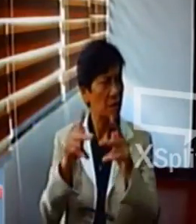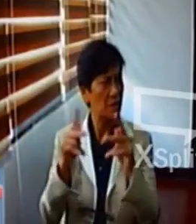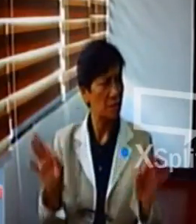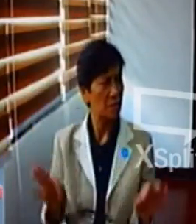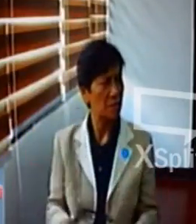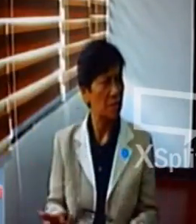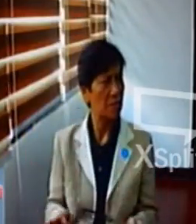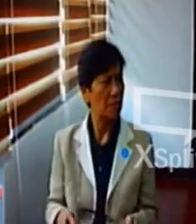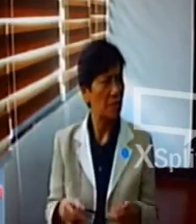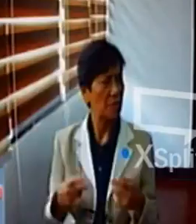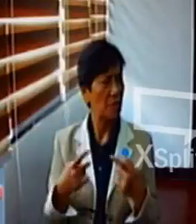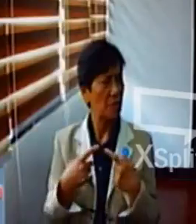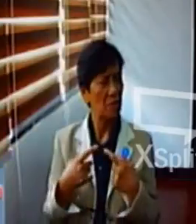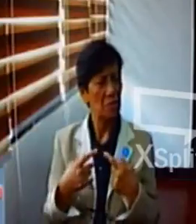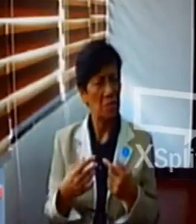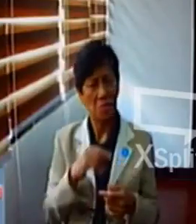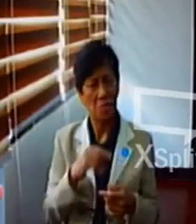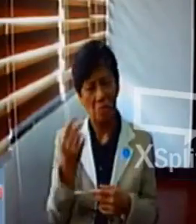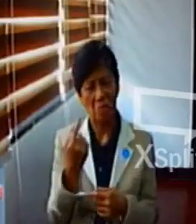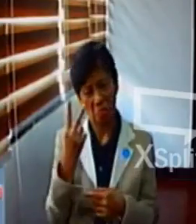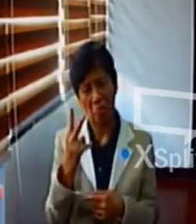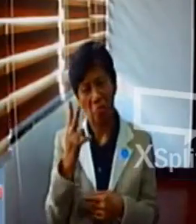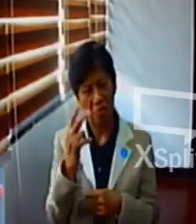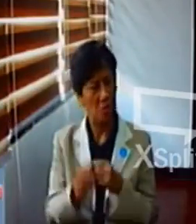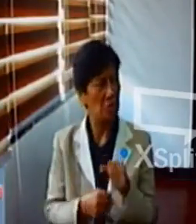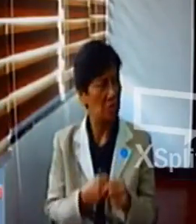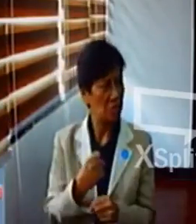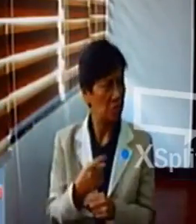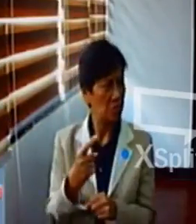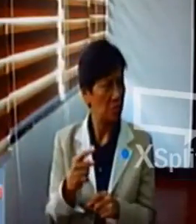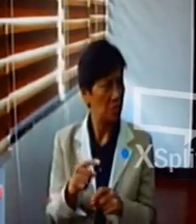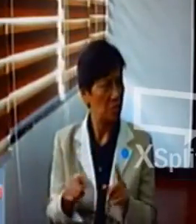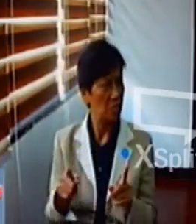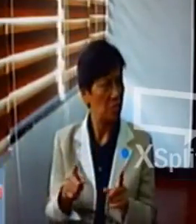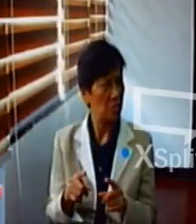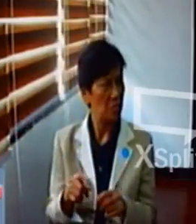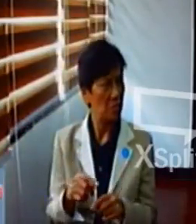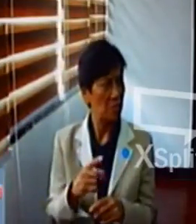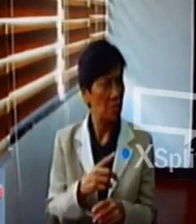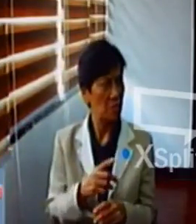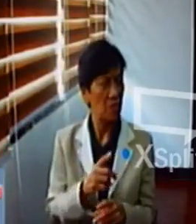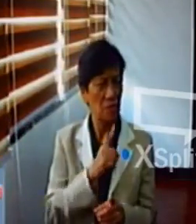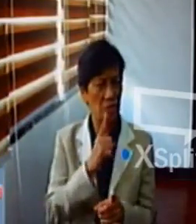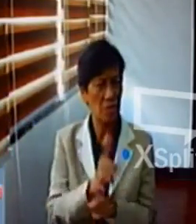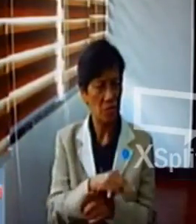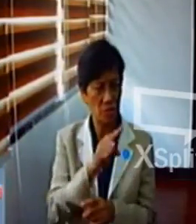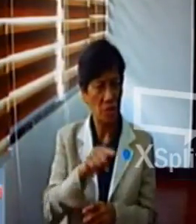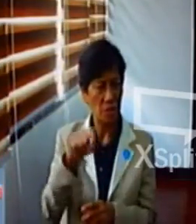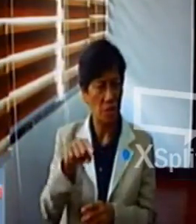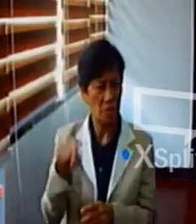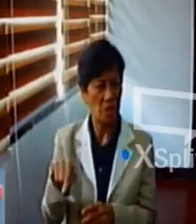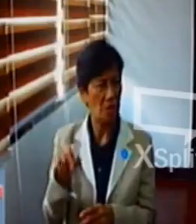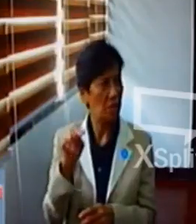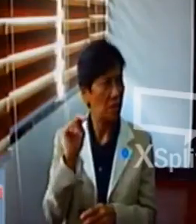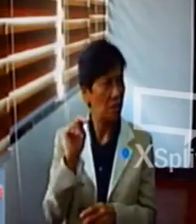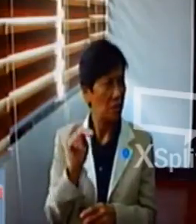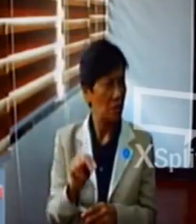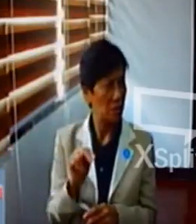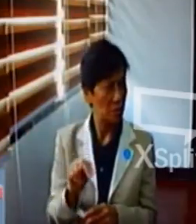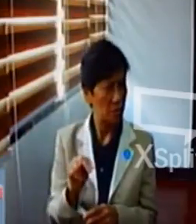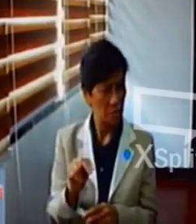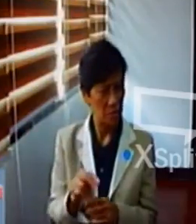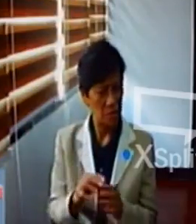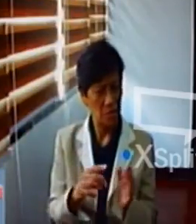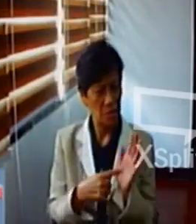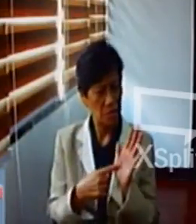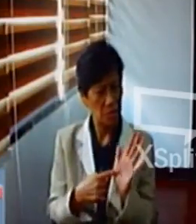hindi po parang 2 years, 3 years lang actually, pero actually natural occurrence variabilities. We need 100 years data to show